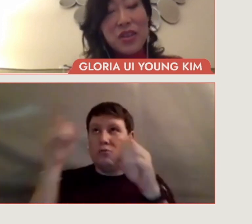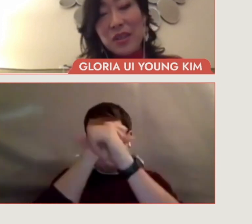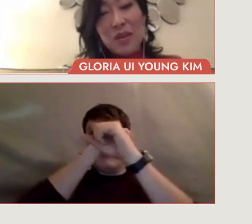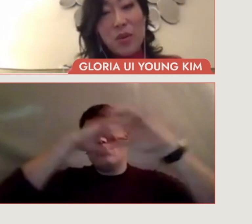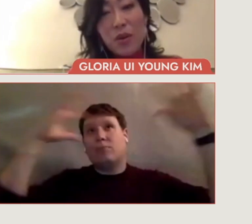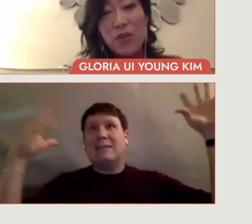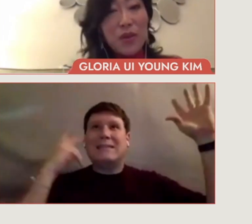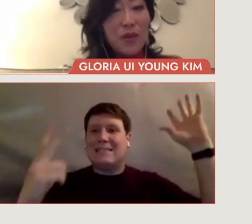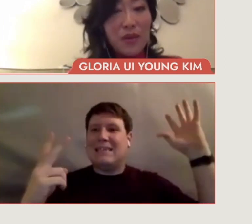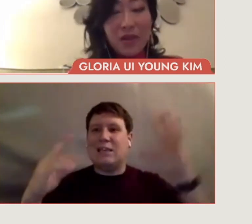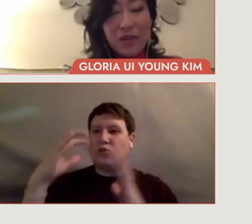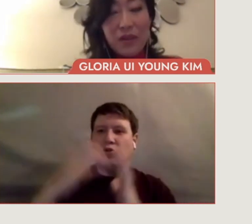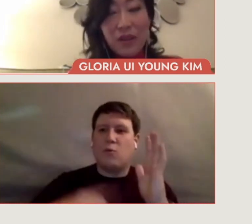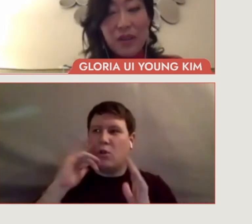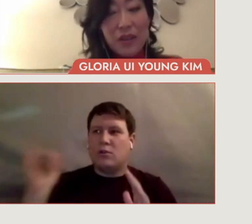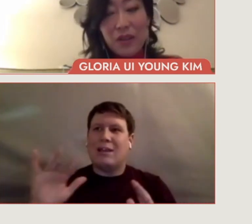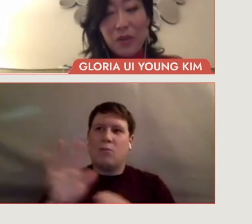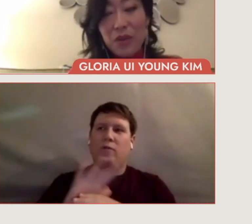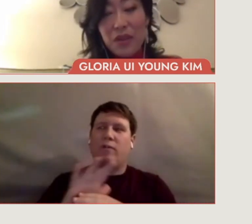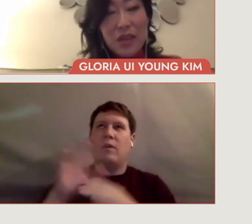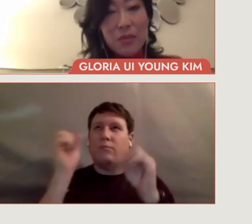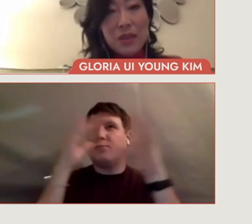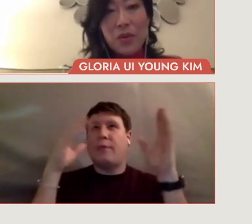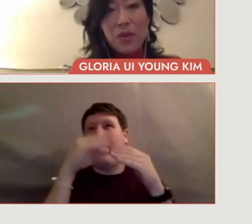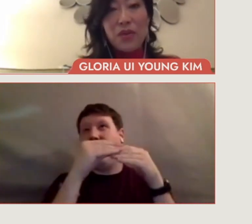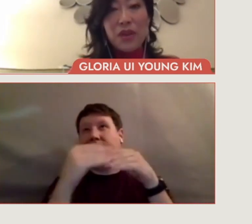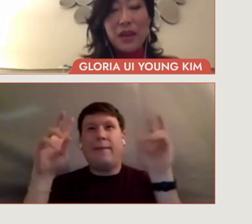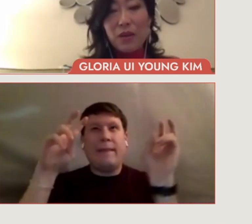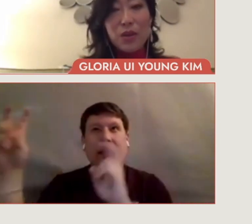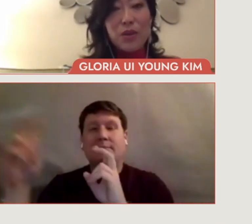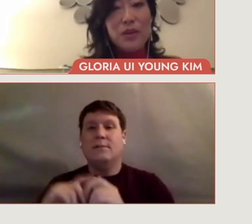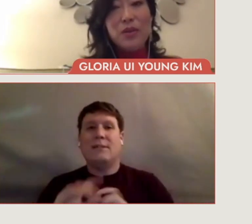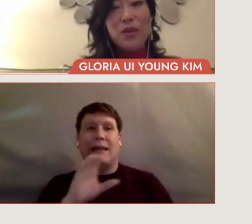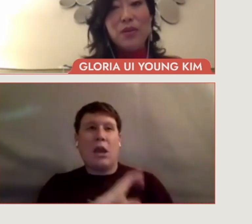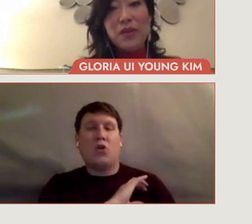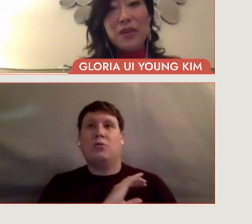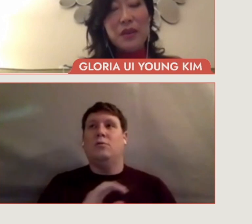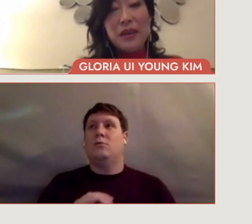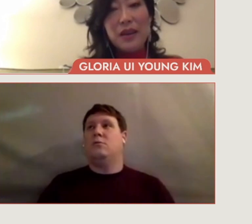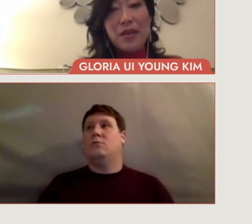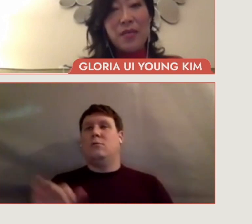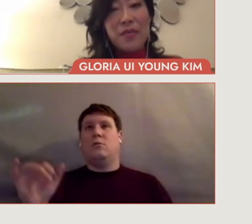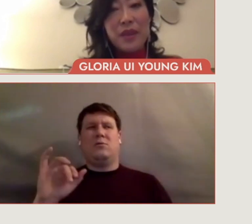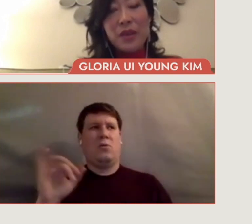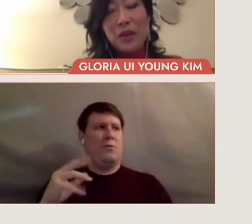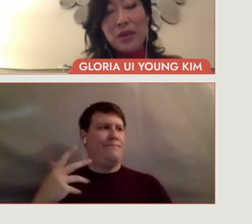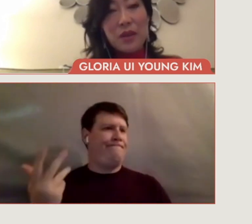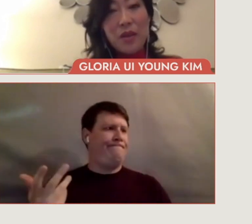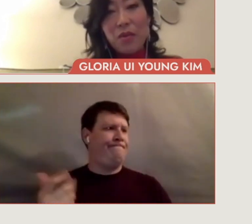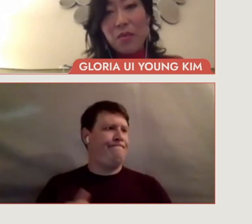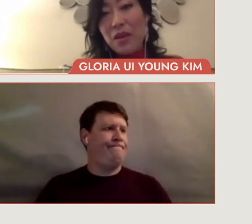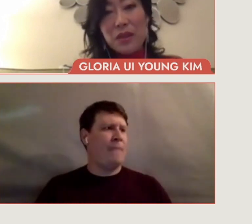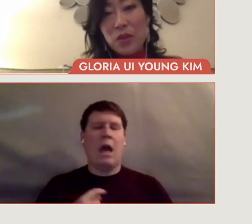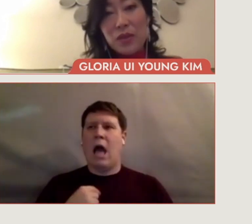and then just going over, the themes and going over the character and going over the, I talked a